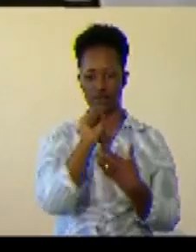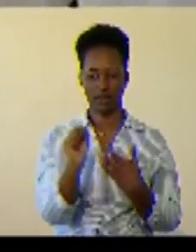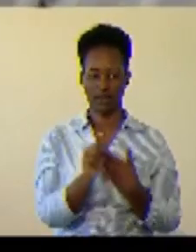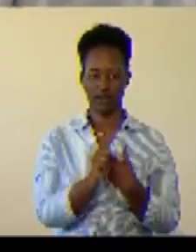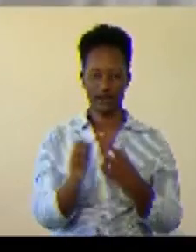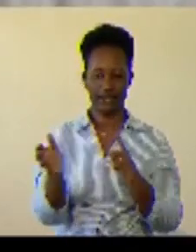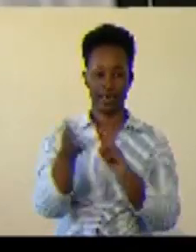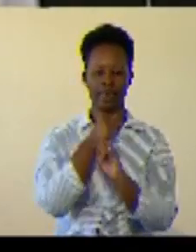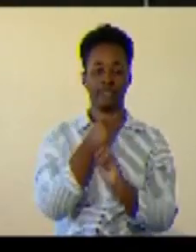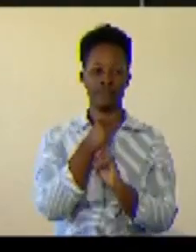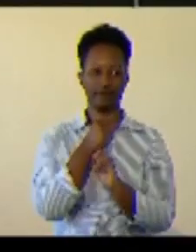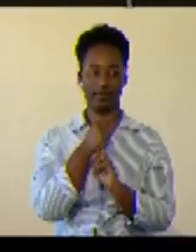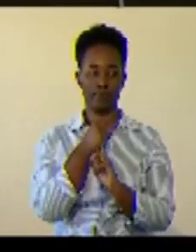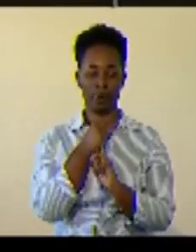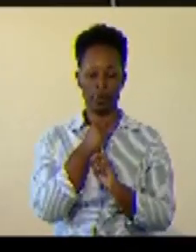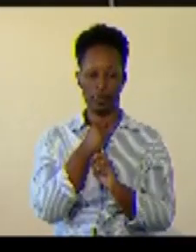gain